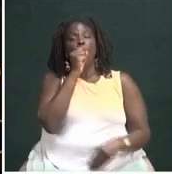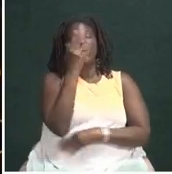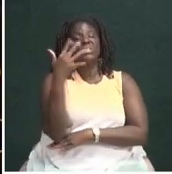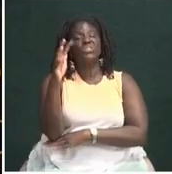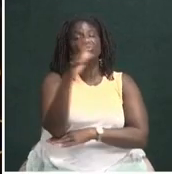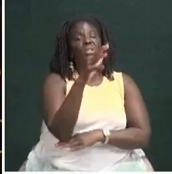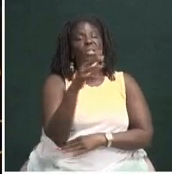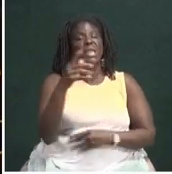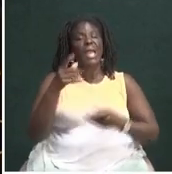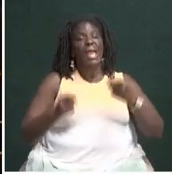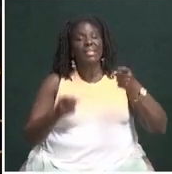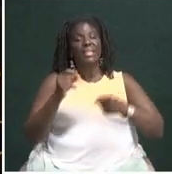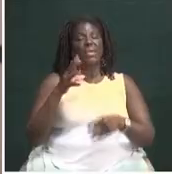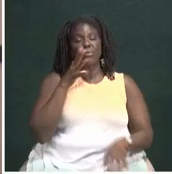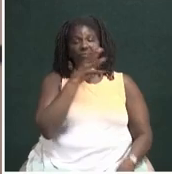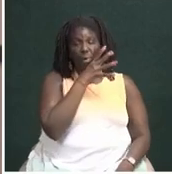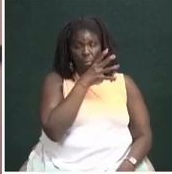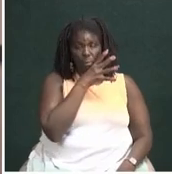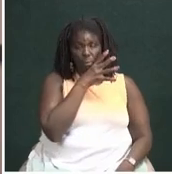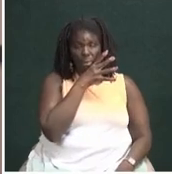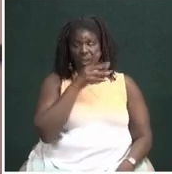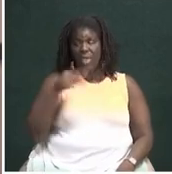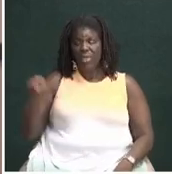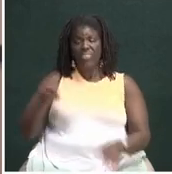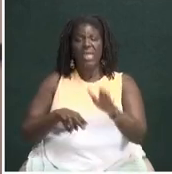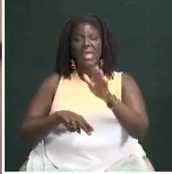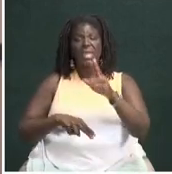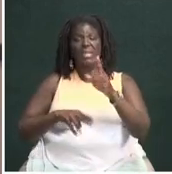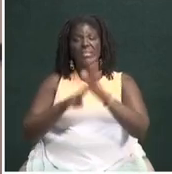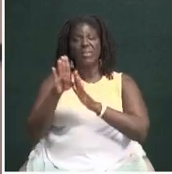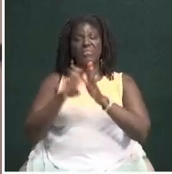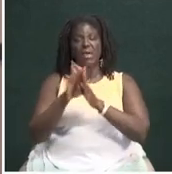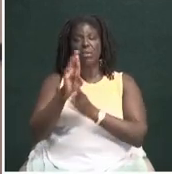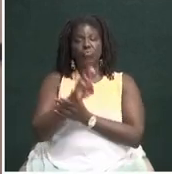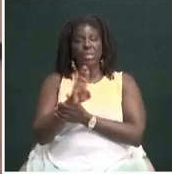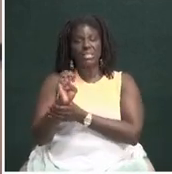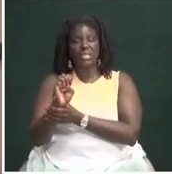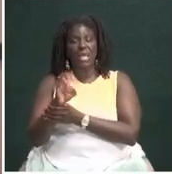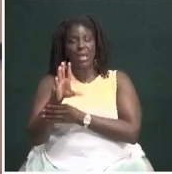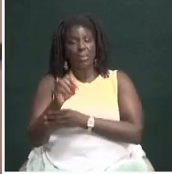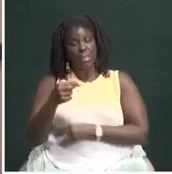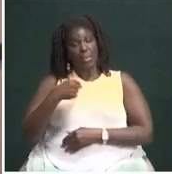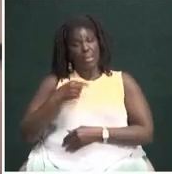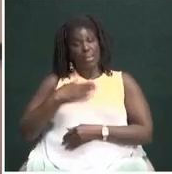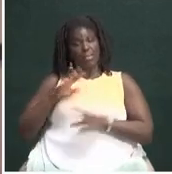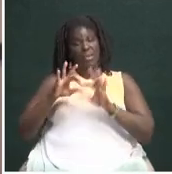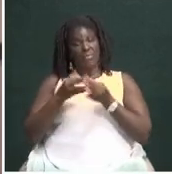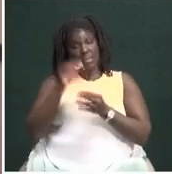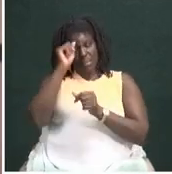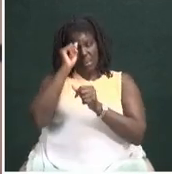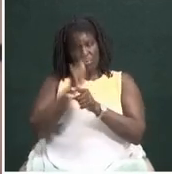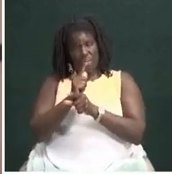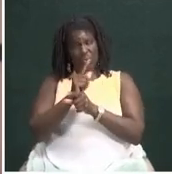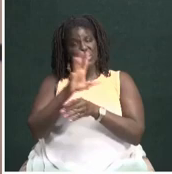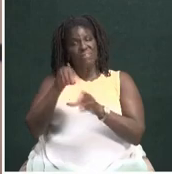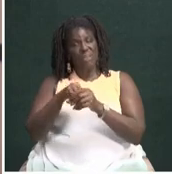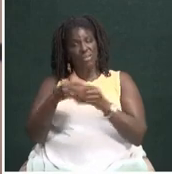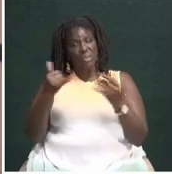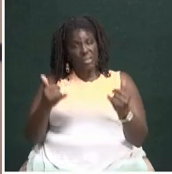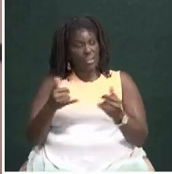dairies, and farms. They built the real estate company that I and my family, my brothers, are all a part of